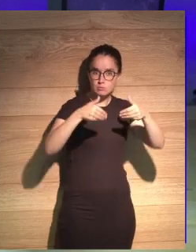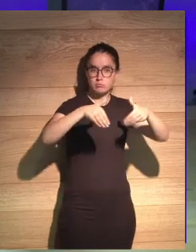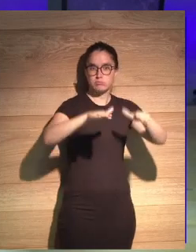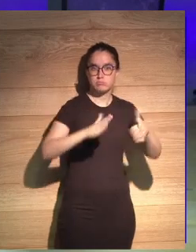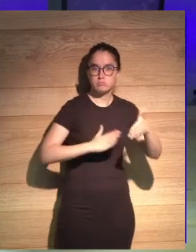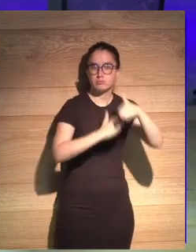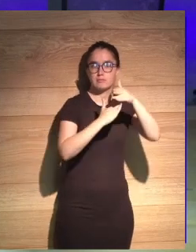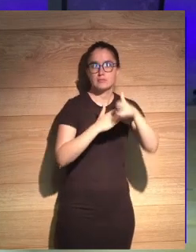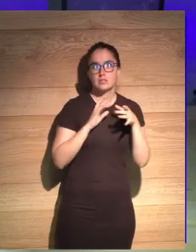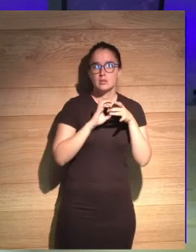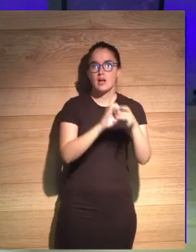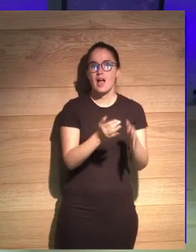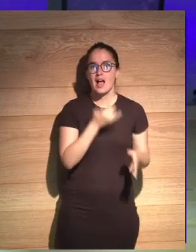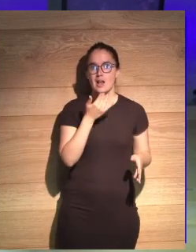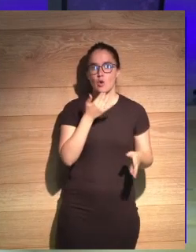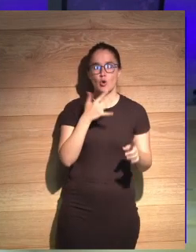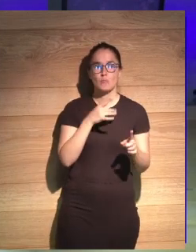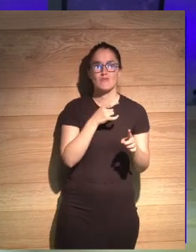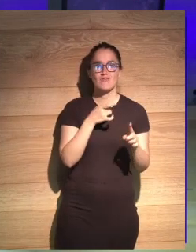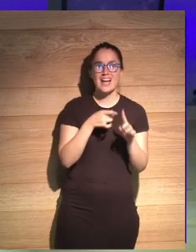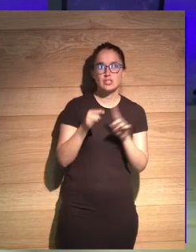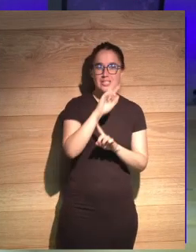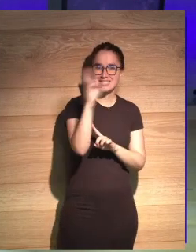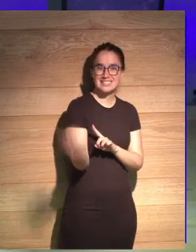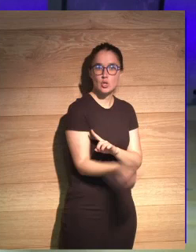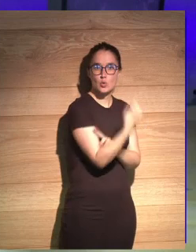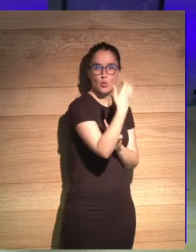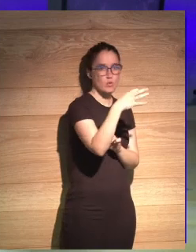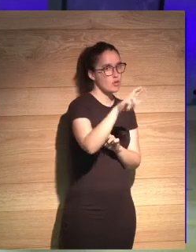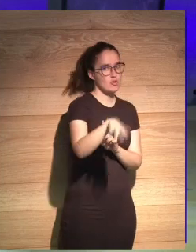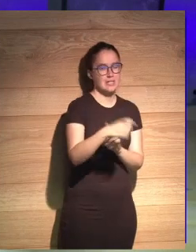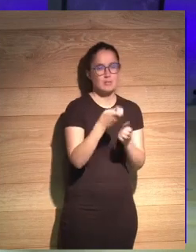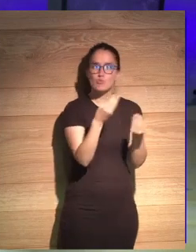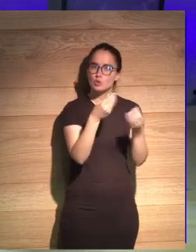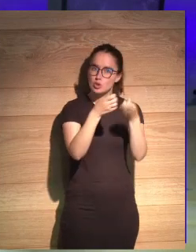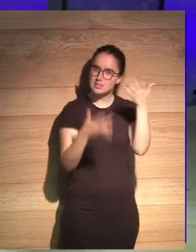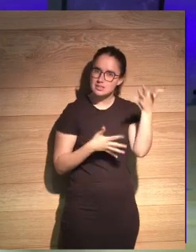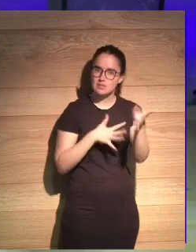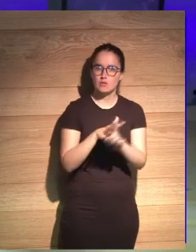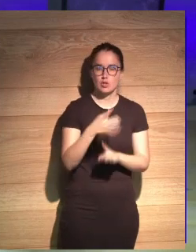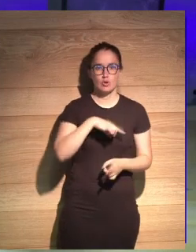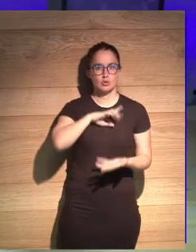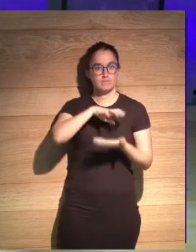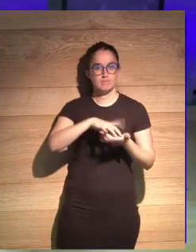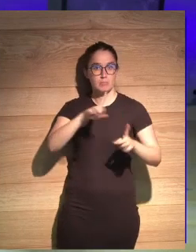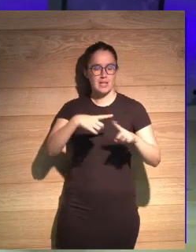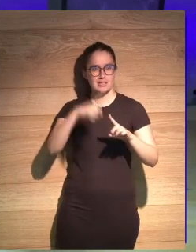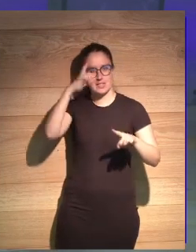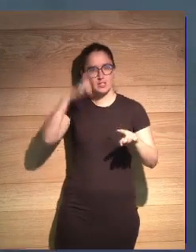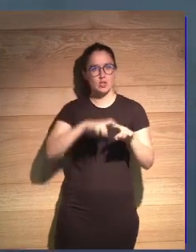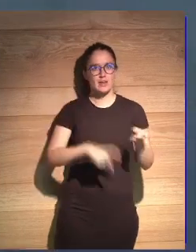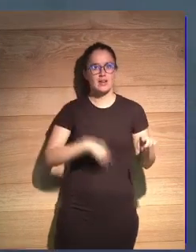to leave aside any other responsibilities in favor of the game. So this has to do with many factors. It's not related to one